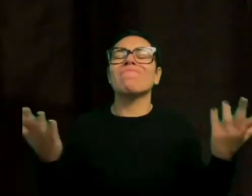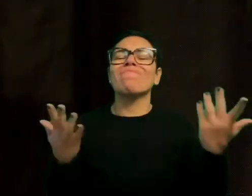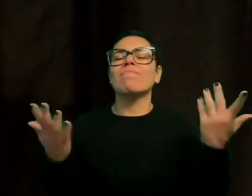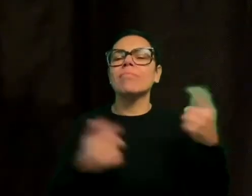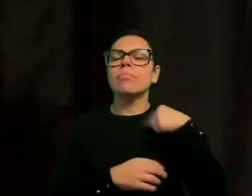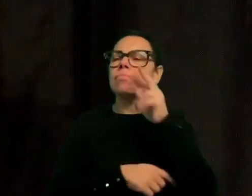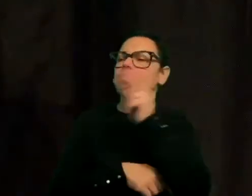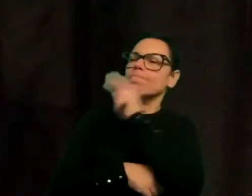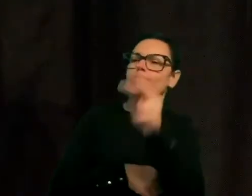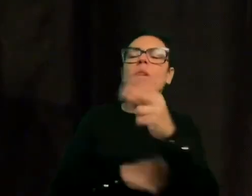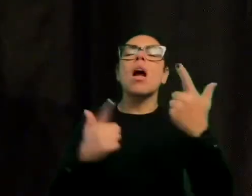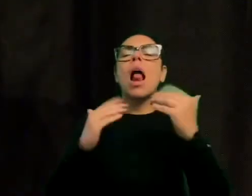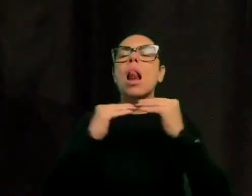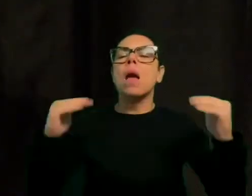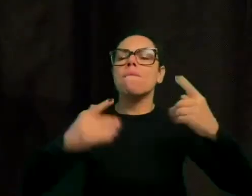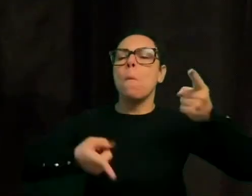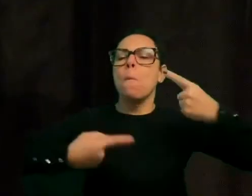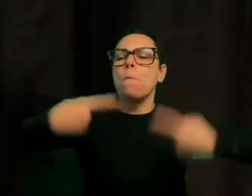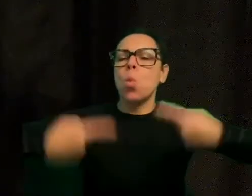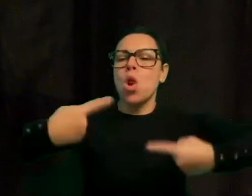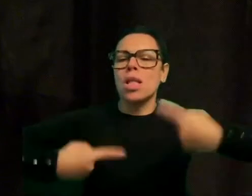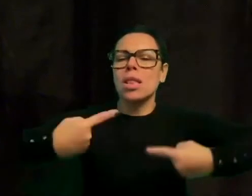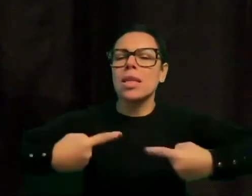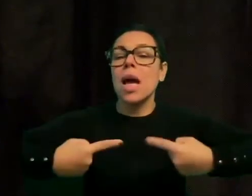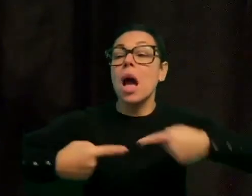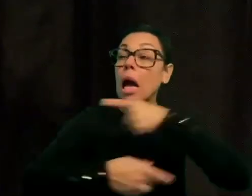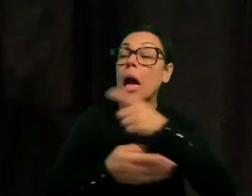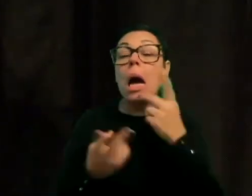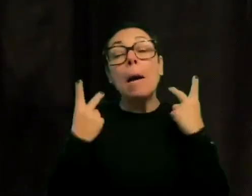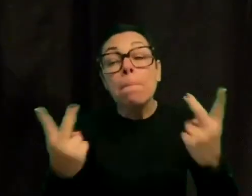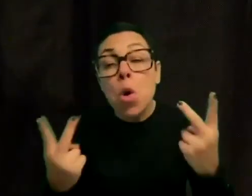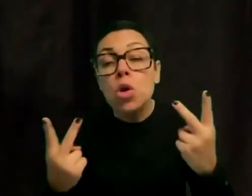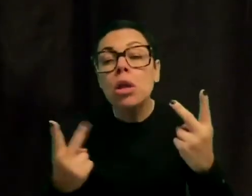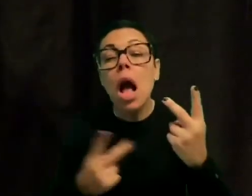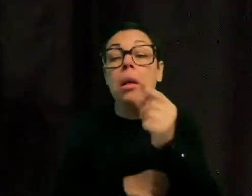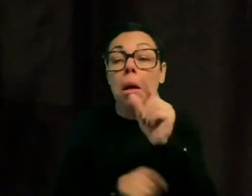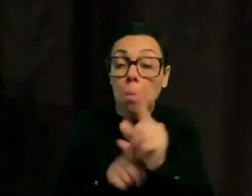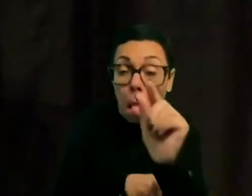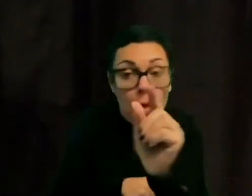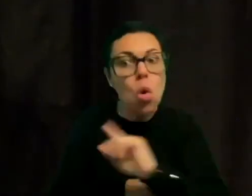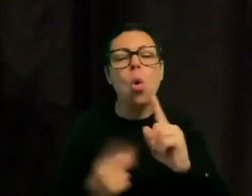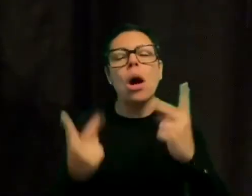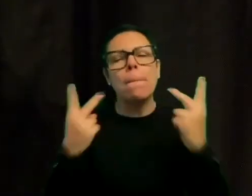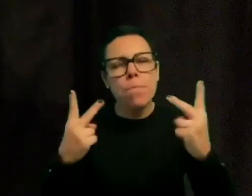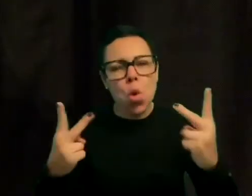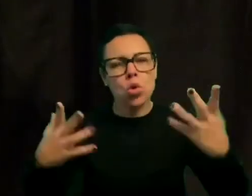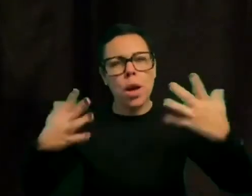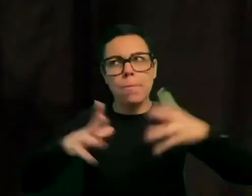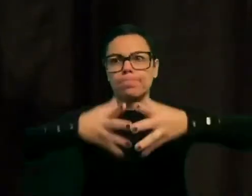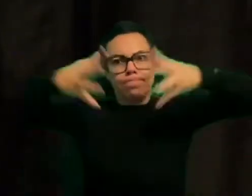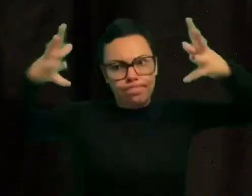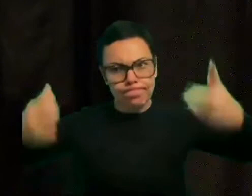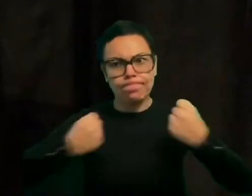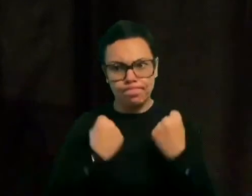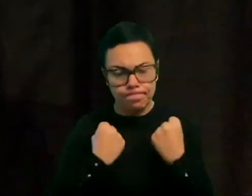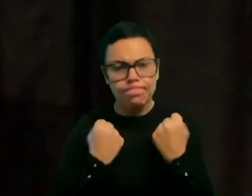up. And I was quite happy before when the person from the Commission spoke from DG Reform about the technical support